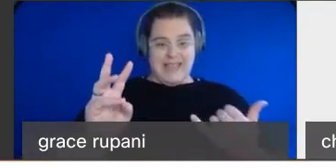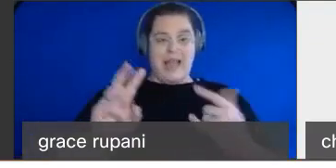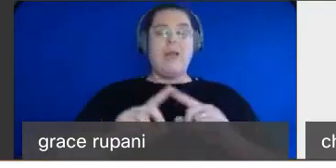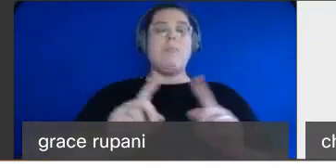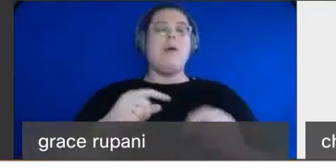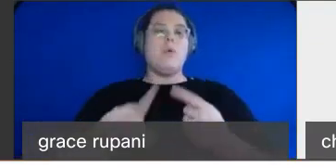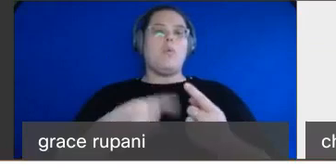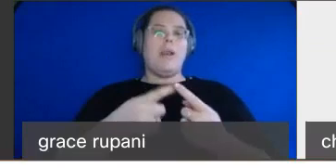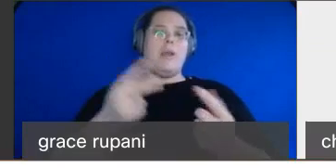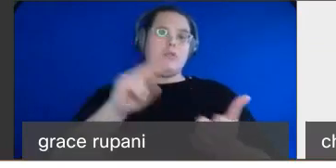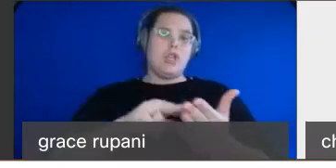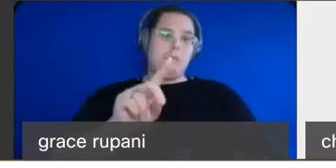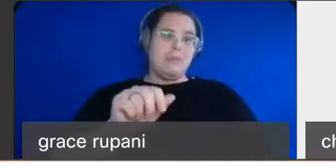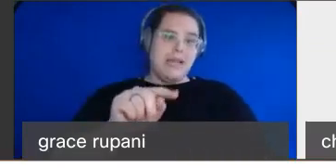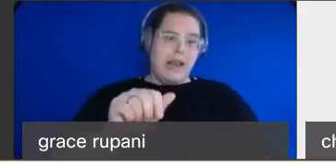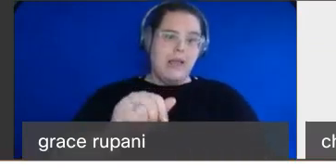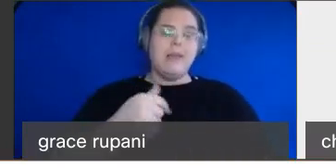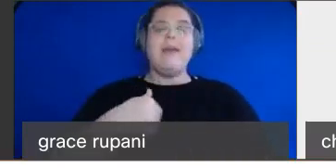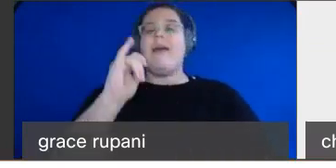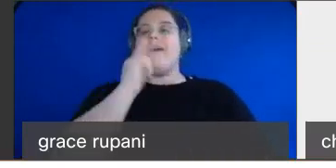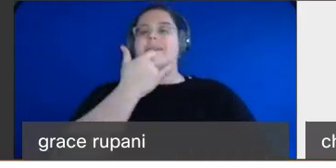I accidentally had someone in